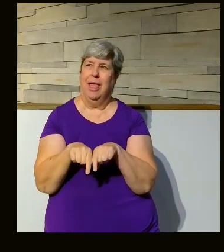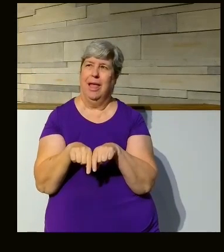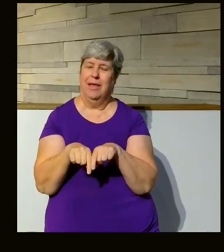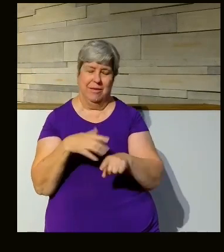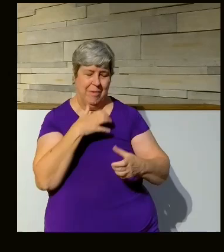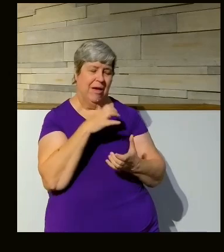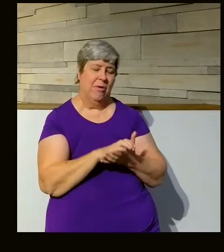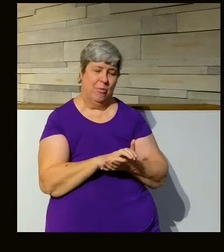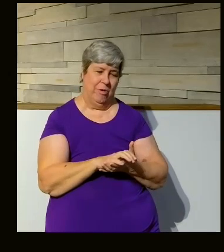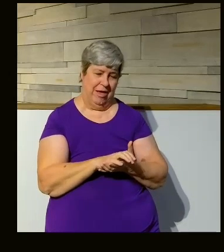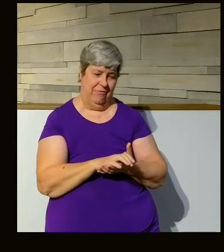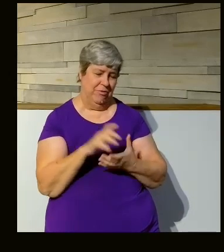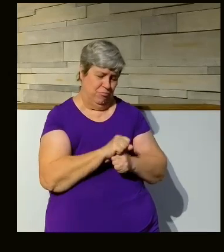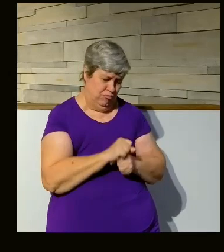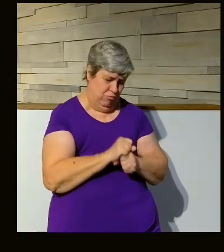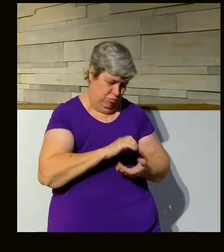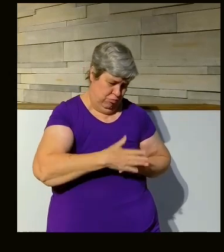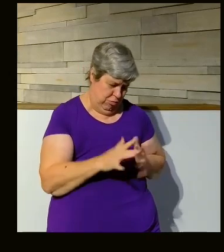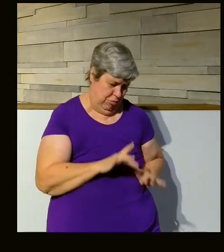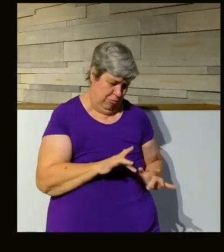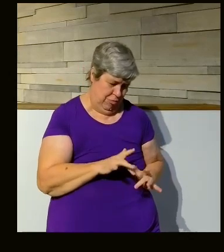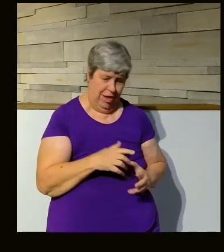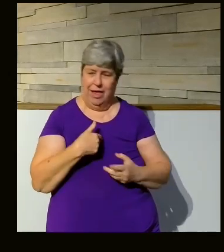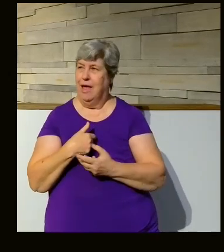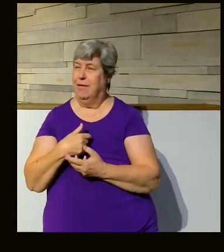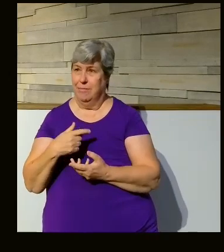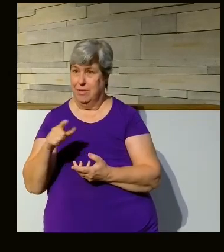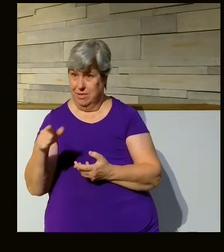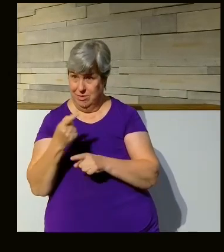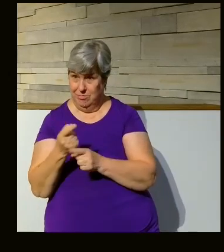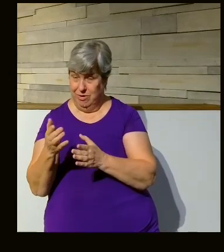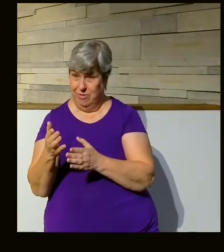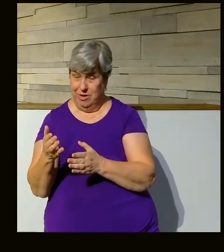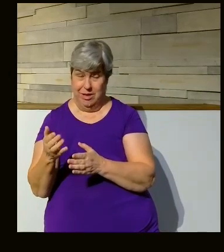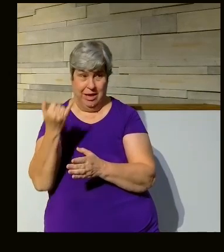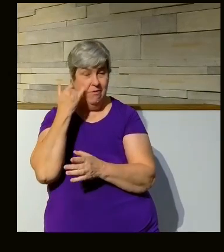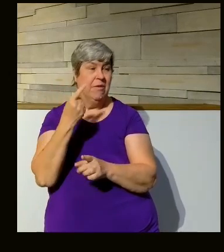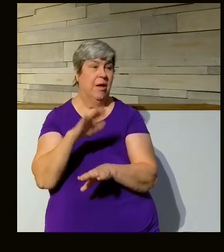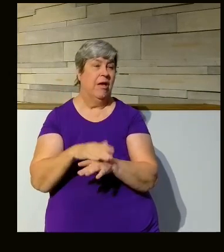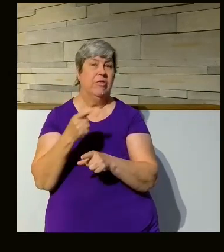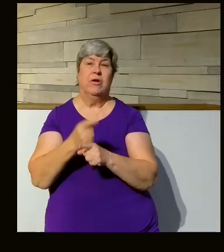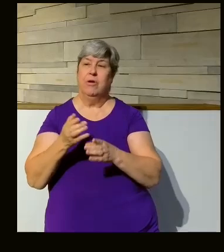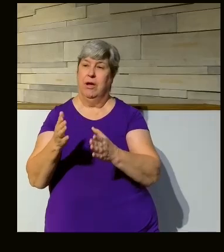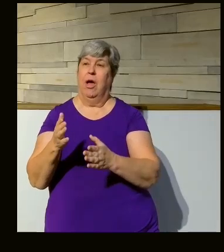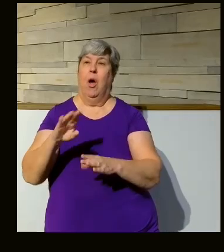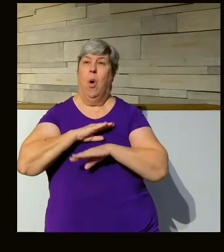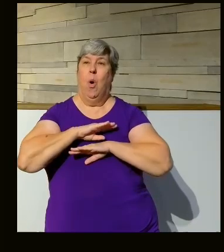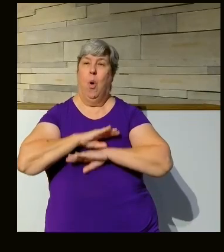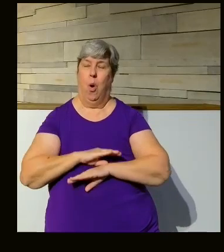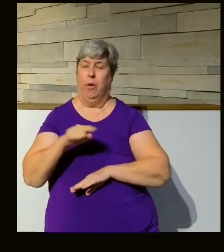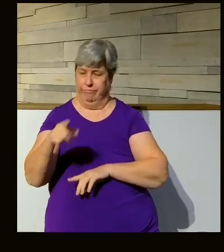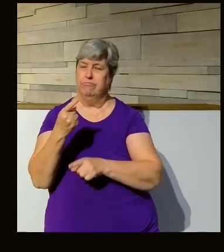know, Kathy just buries herself in her work over there riding with me, you know, and I'm sitting here, is this the right road? But when I'm on the right road, I'm at peace. This is the right